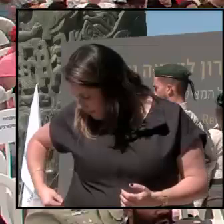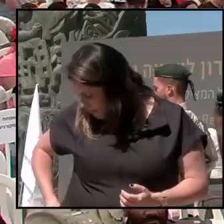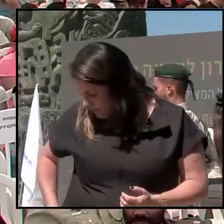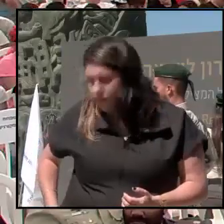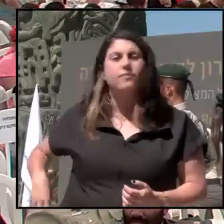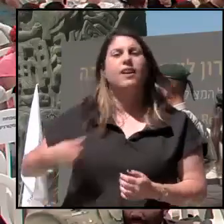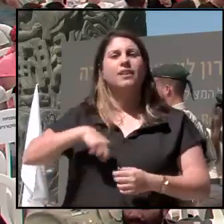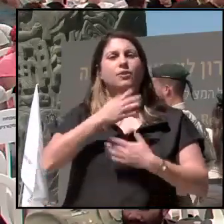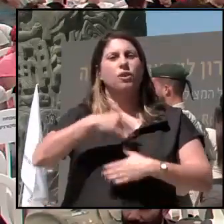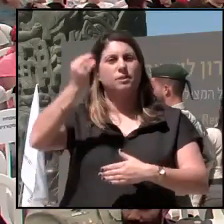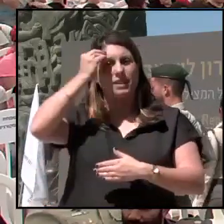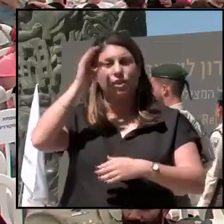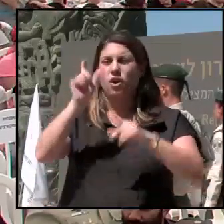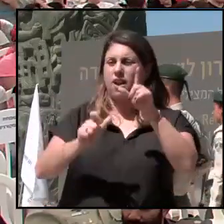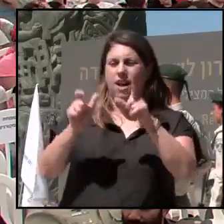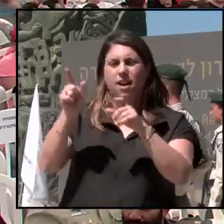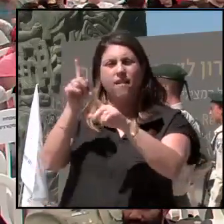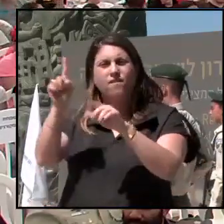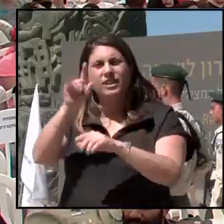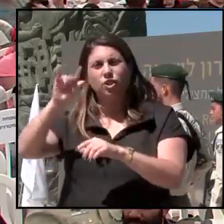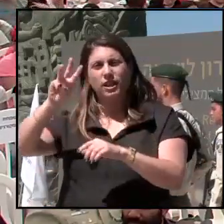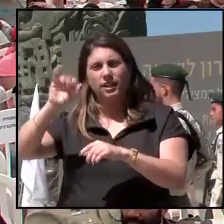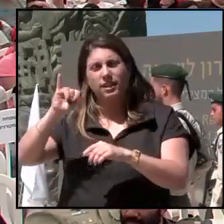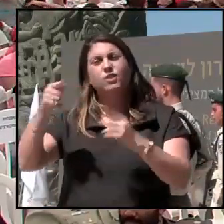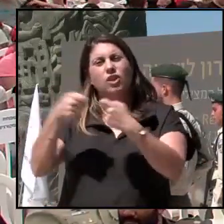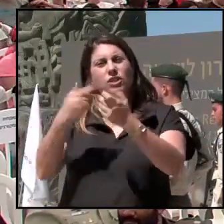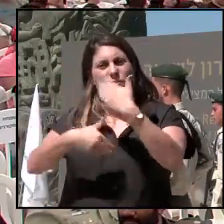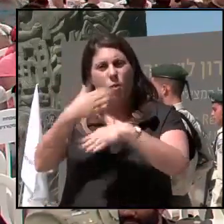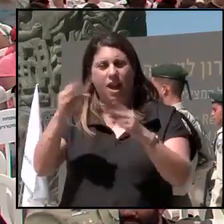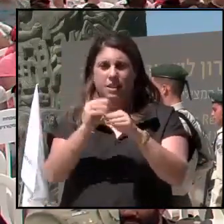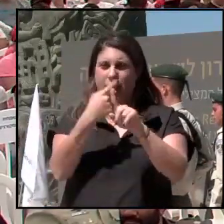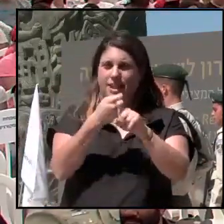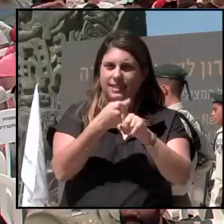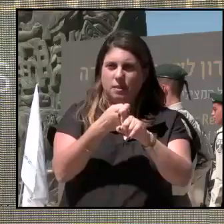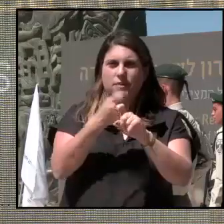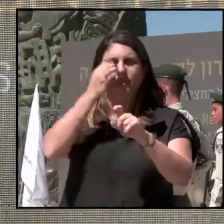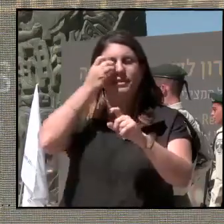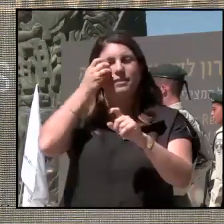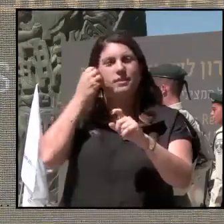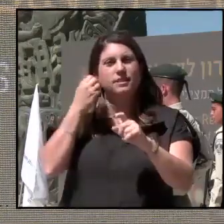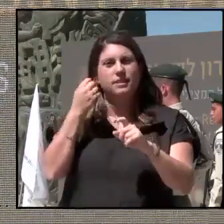with the Nazis. The Vichy regime betrayed the trust Jews had in this country. More than